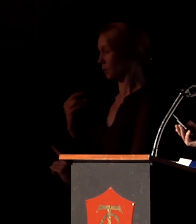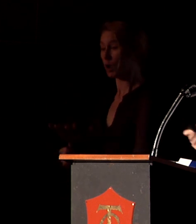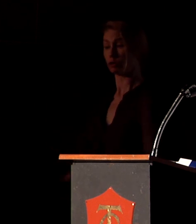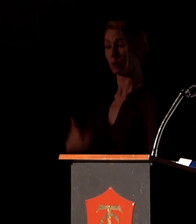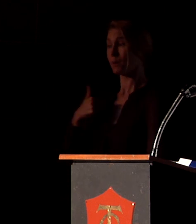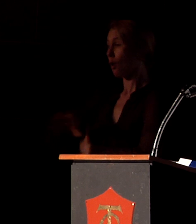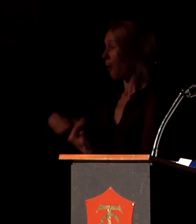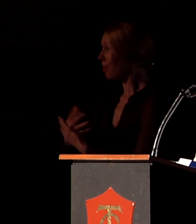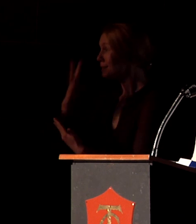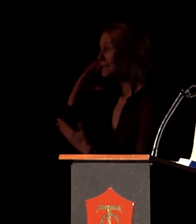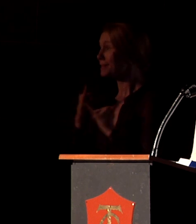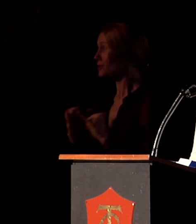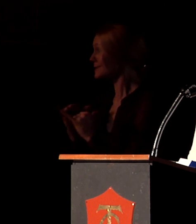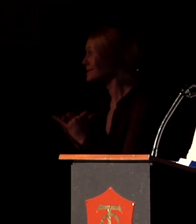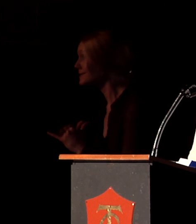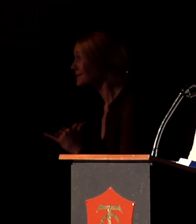all share,